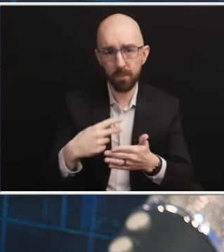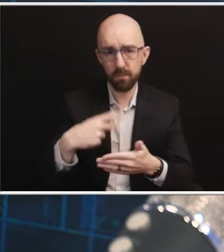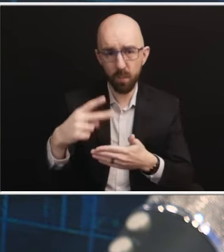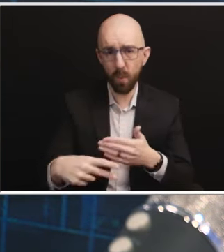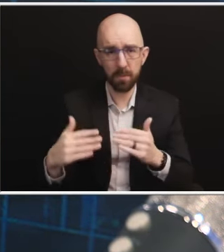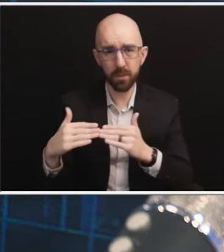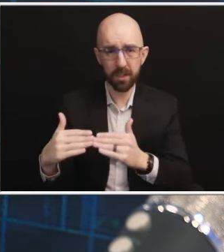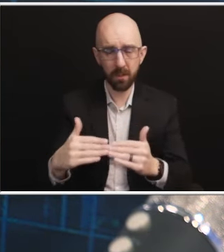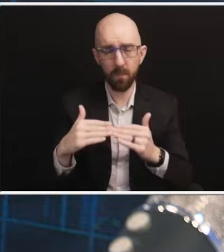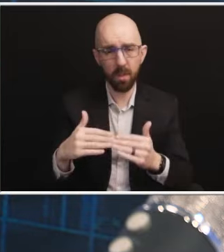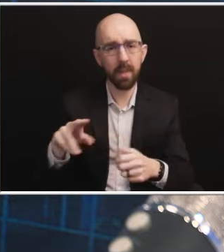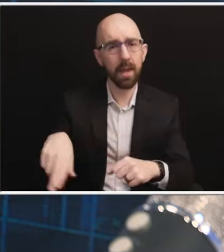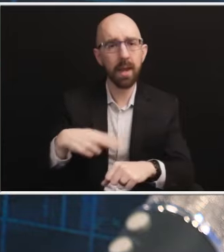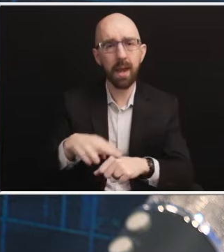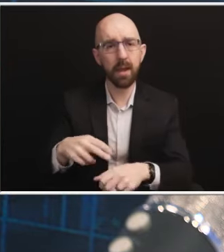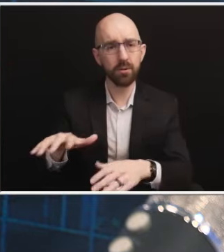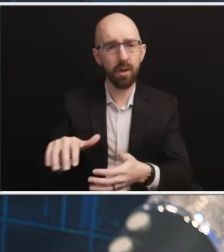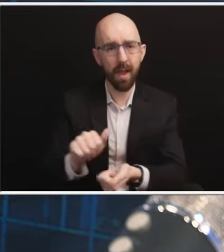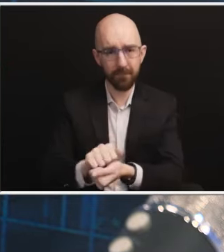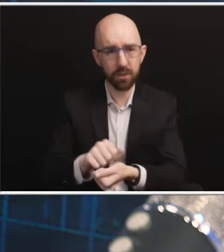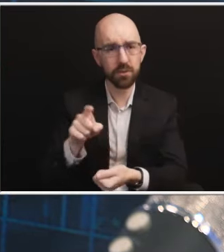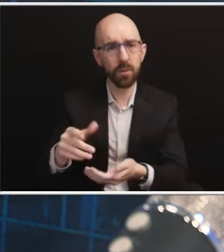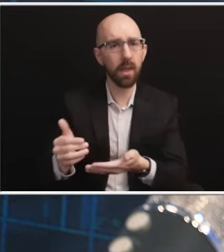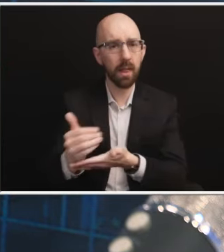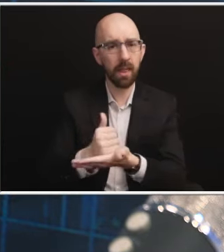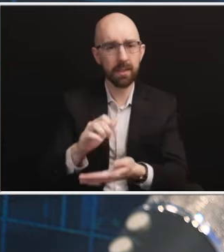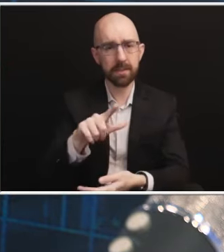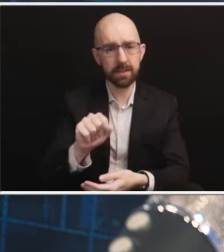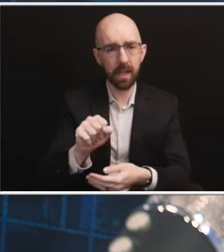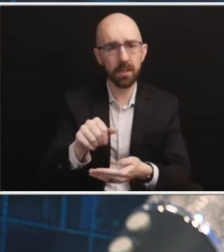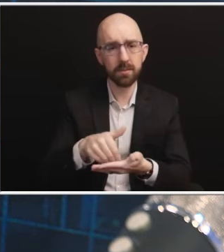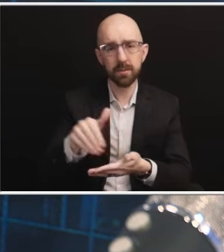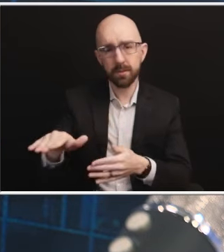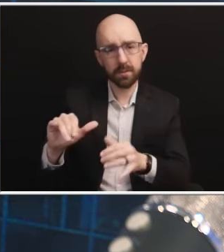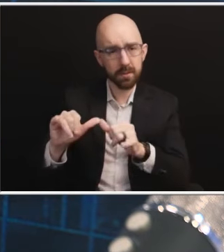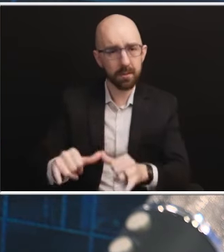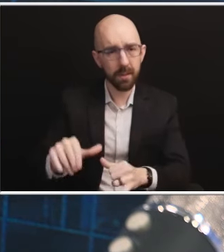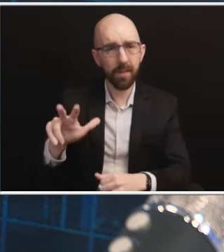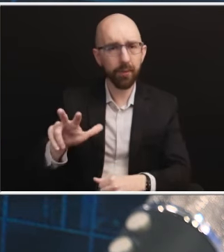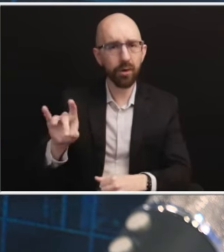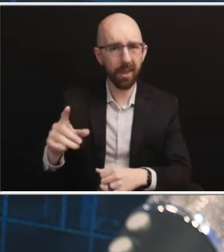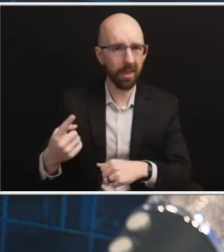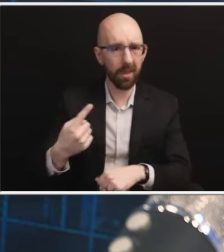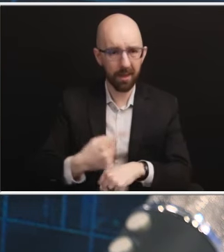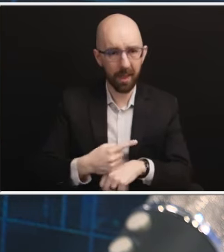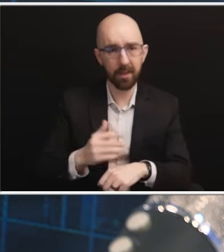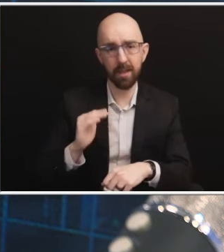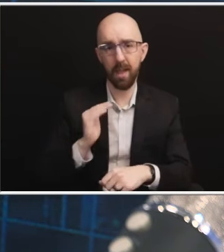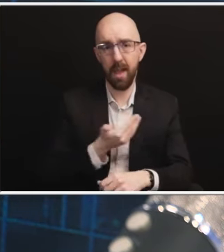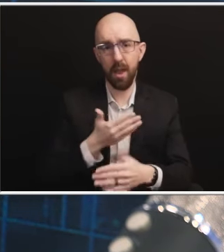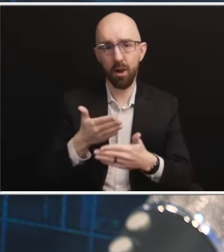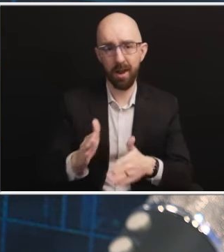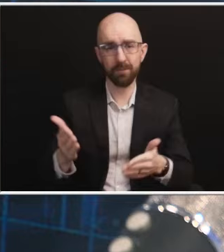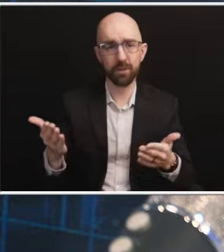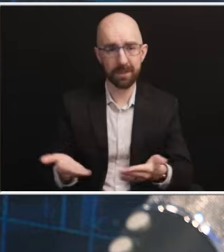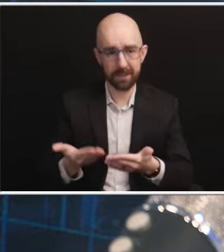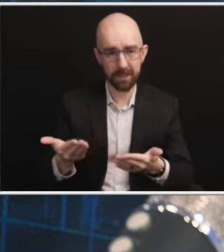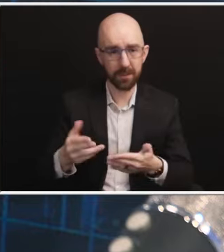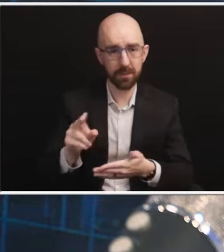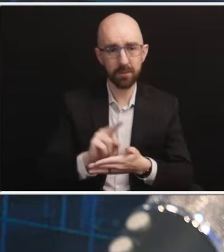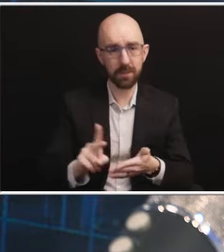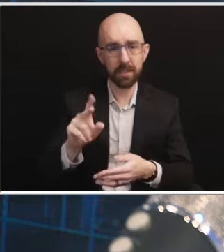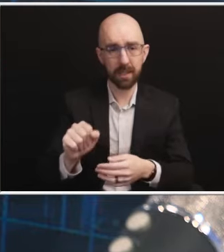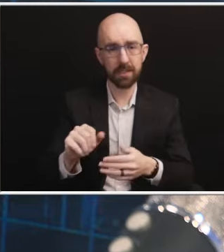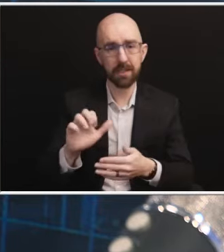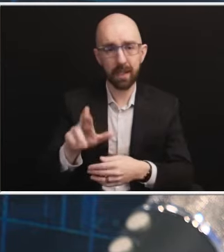average to collect a patient's cells and send to be re-engineered is 38 days. Our average here at the University of Kansas Cancer Center is